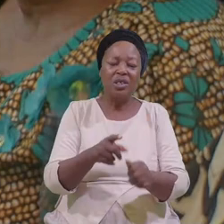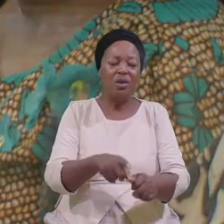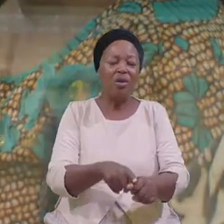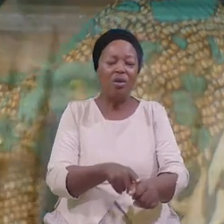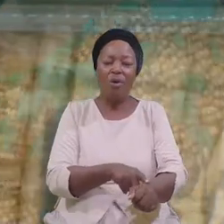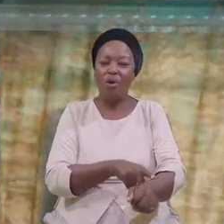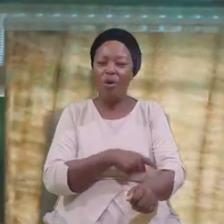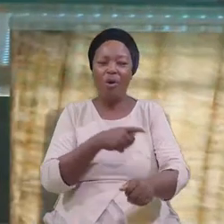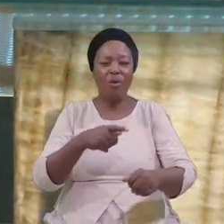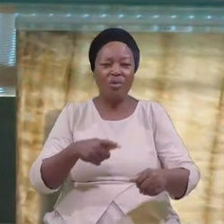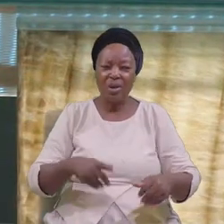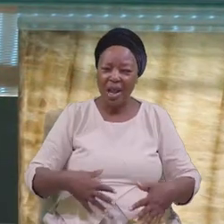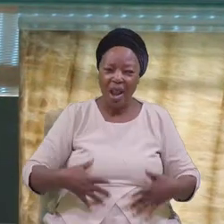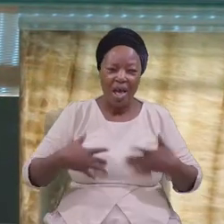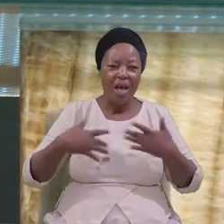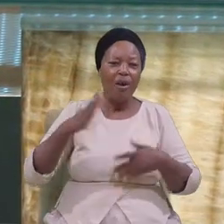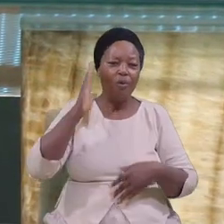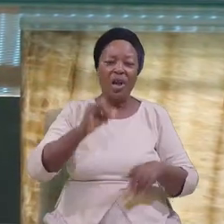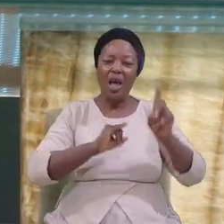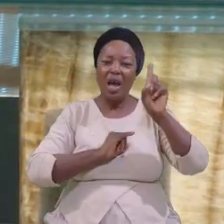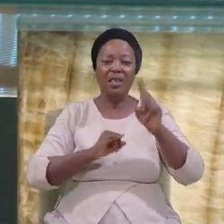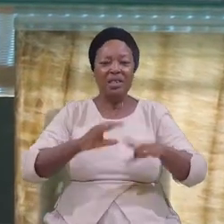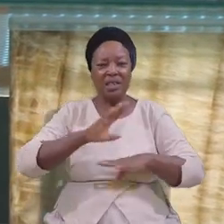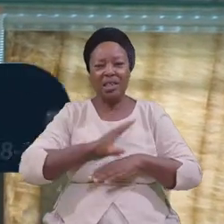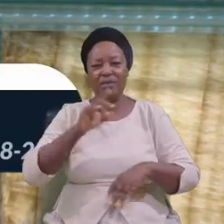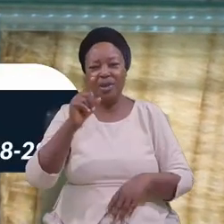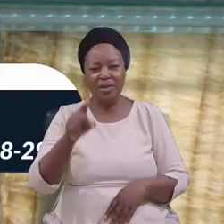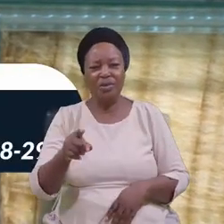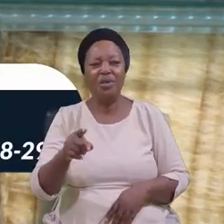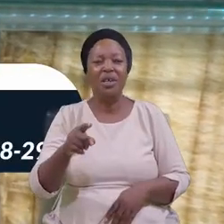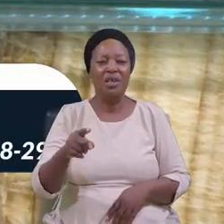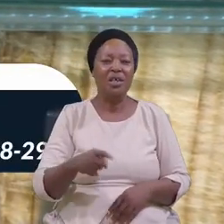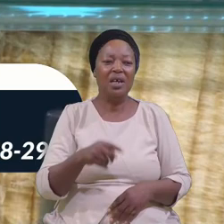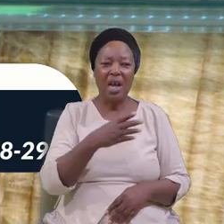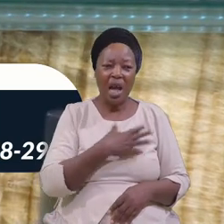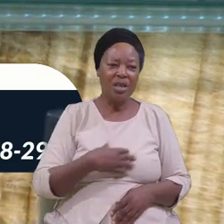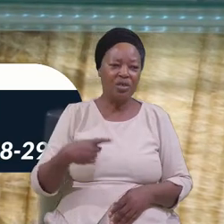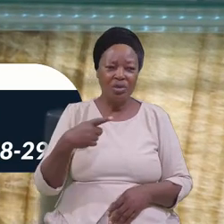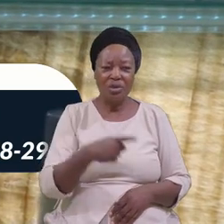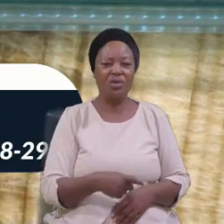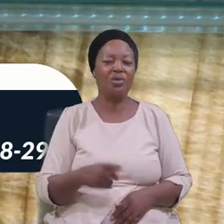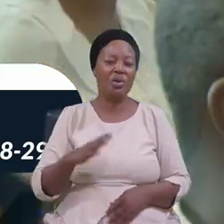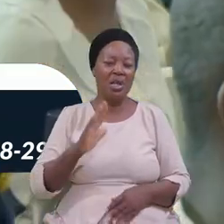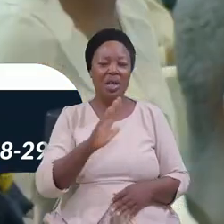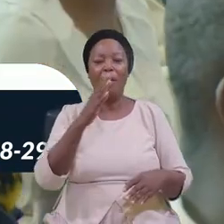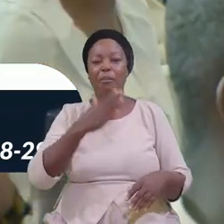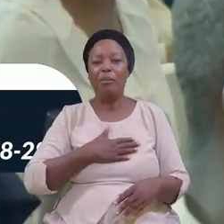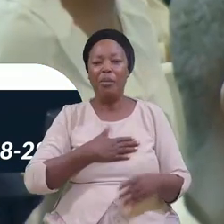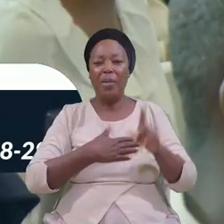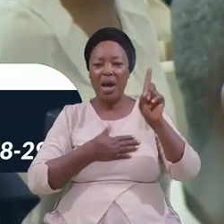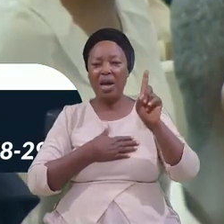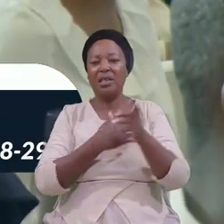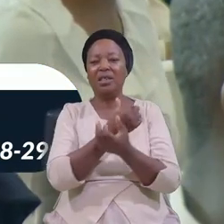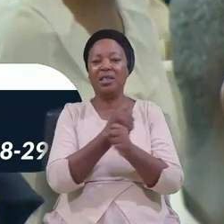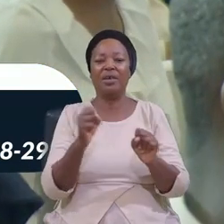long life will I satisfy him and show him my